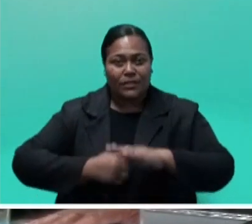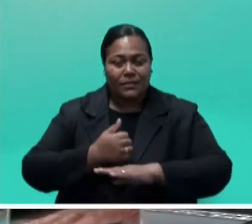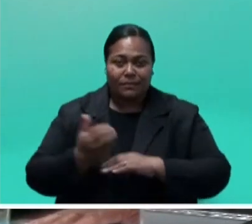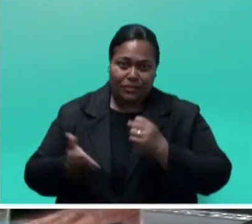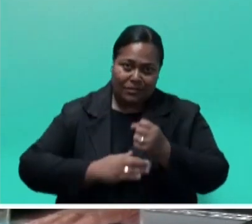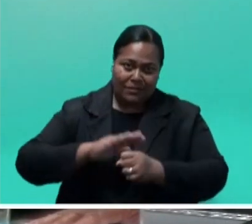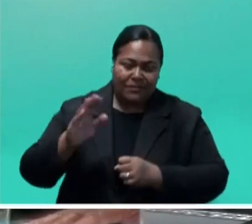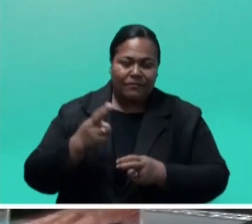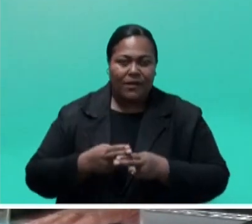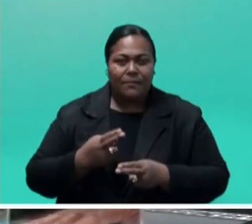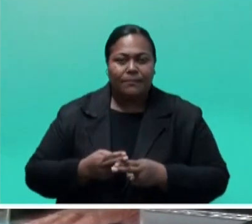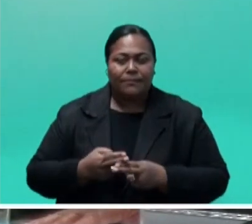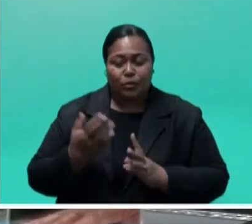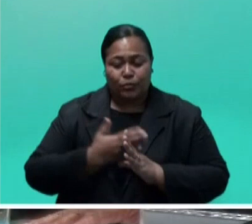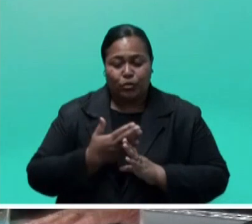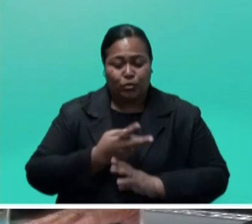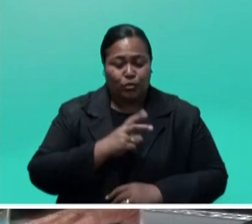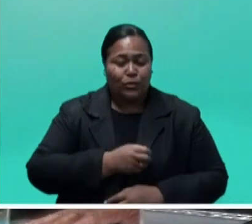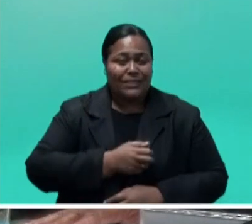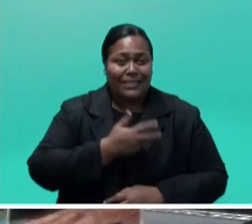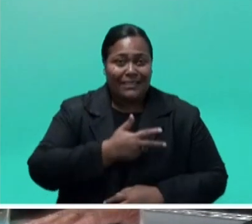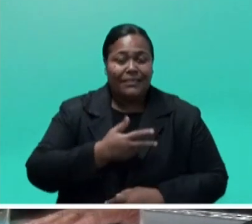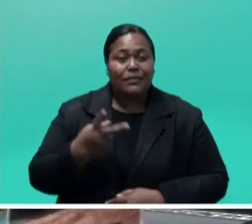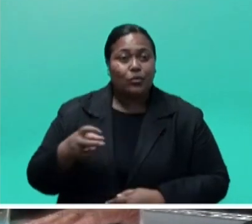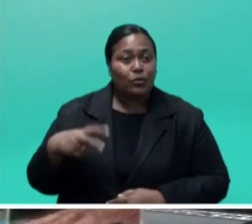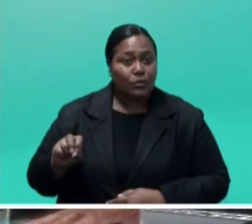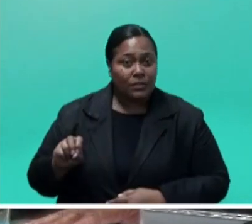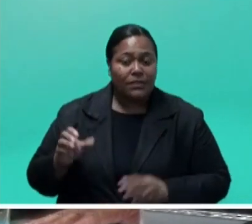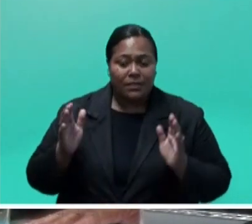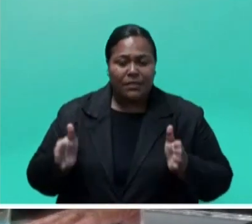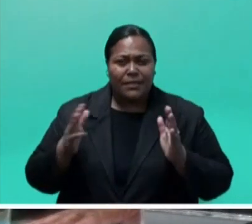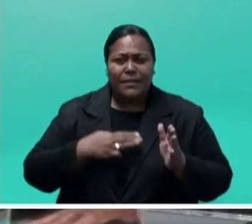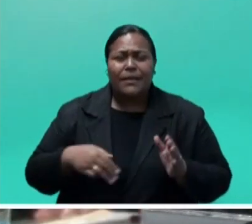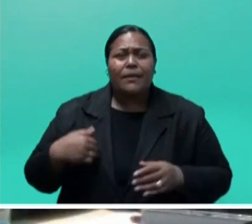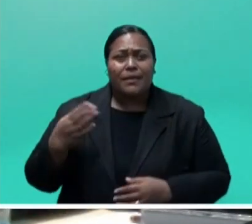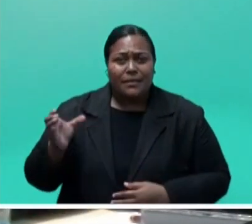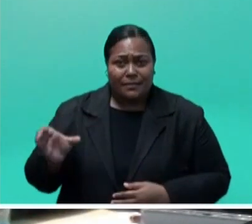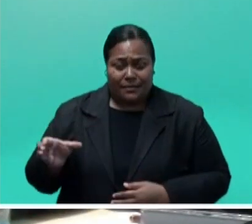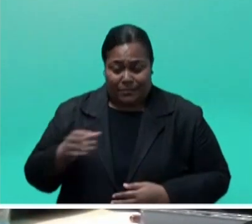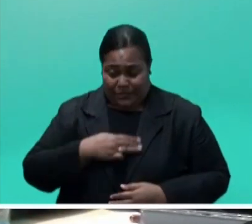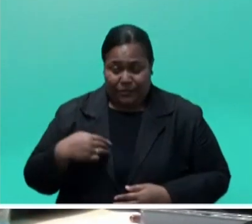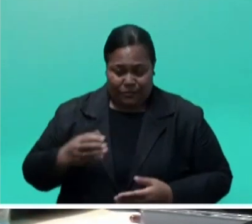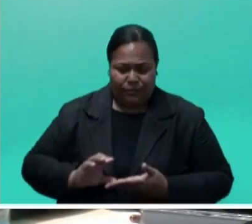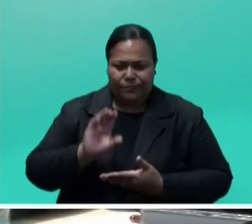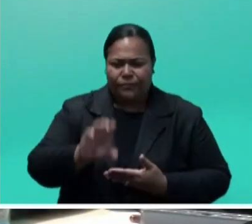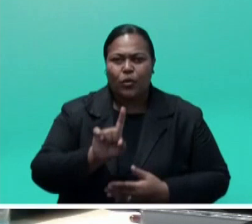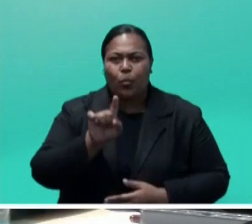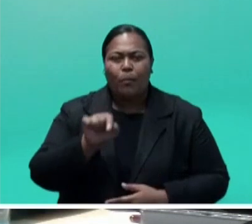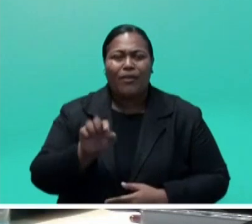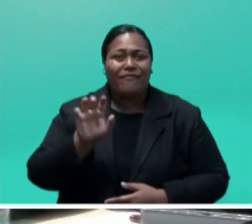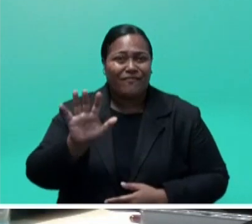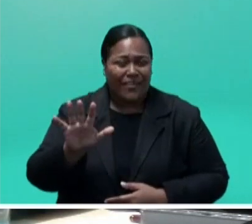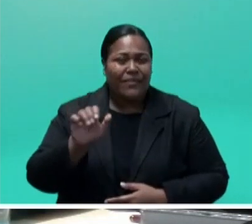Speaker, sir, between 2018 and 2020, the Ministry spent a total of 1.52 million to assist